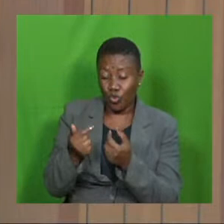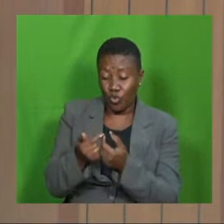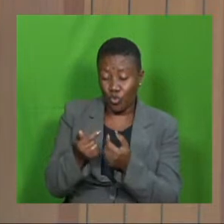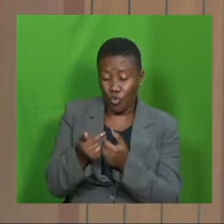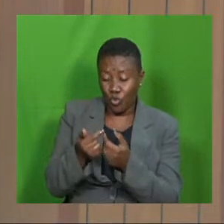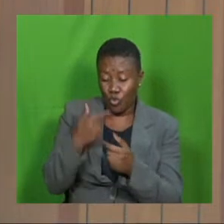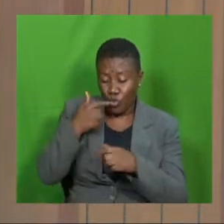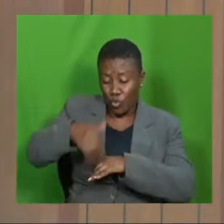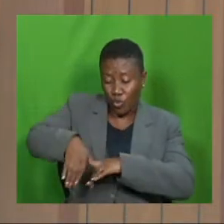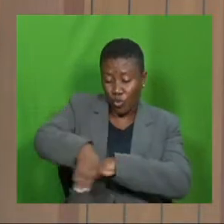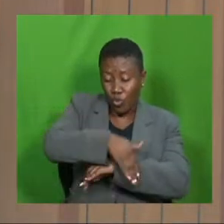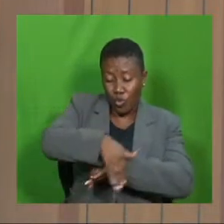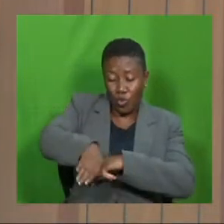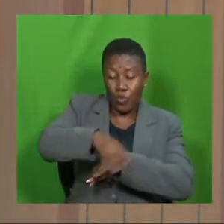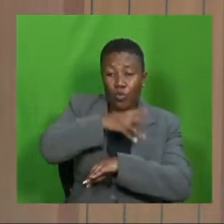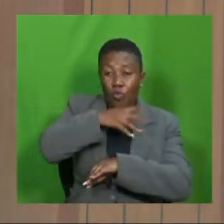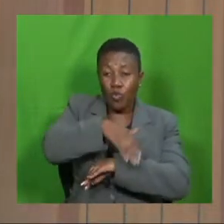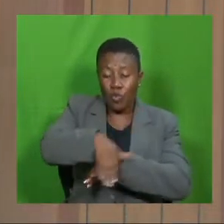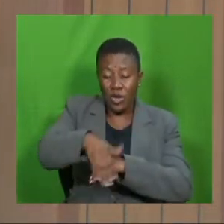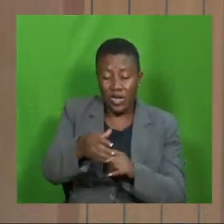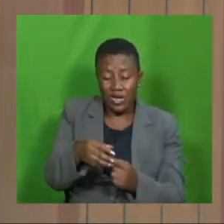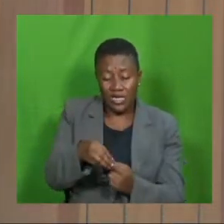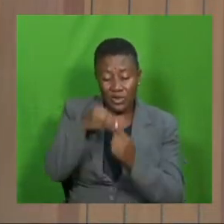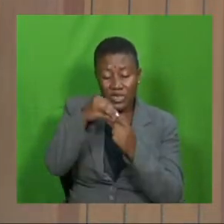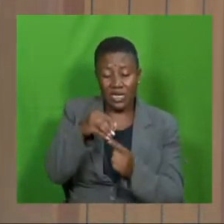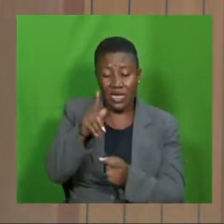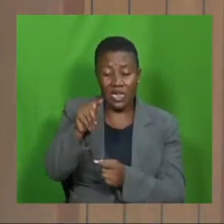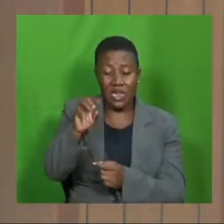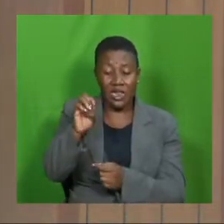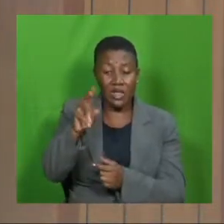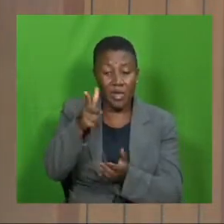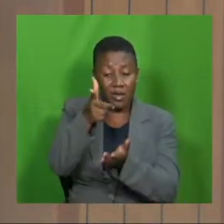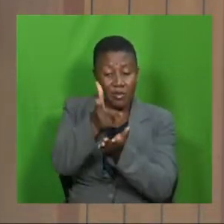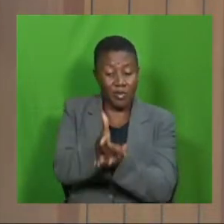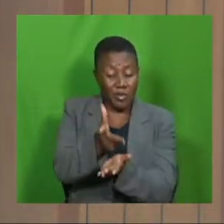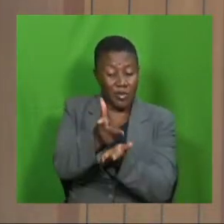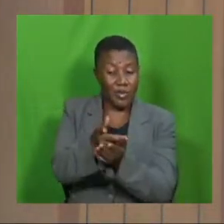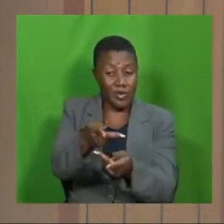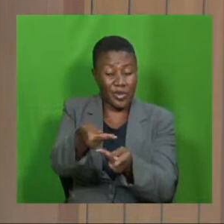coast, especially Tema Harbour, which is